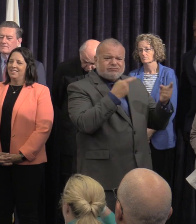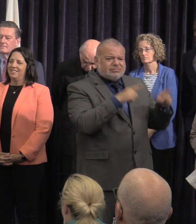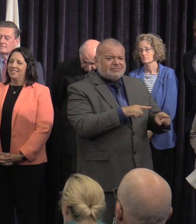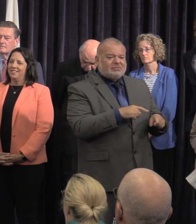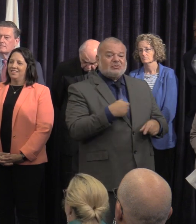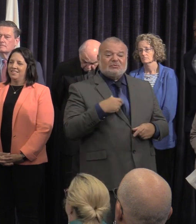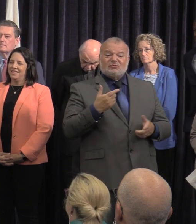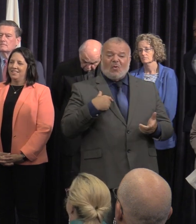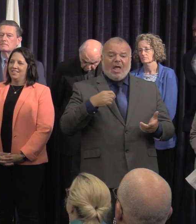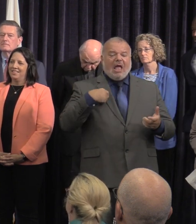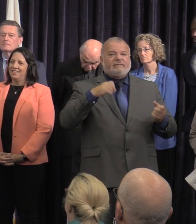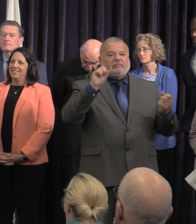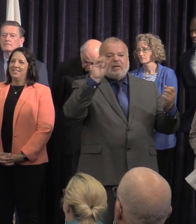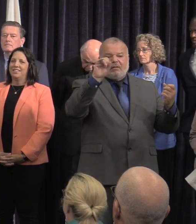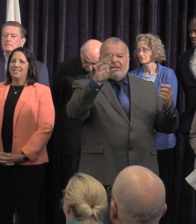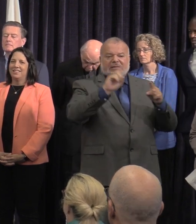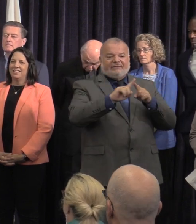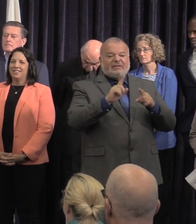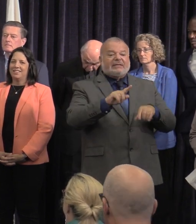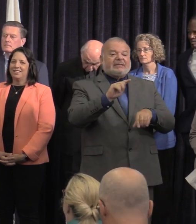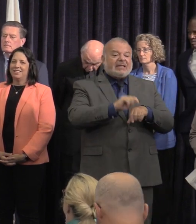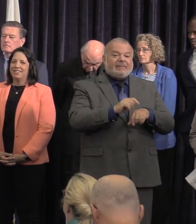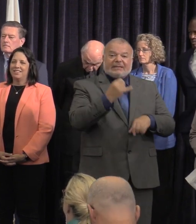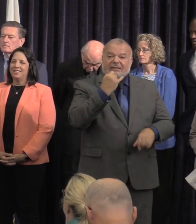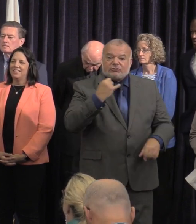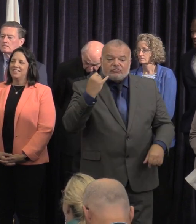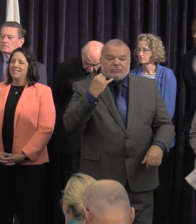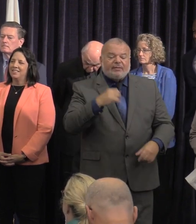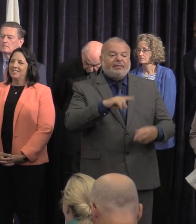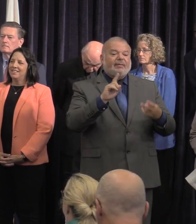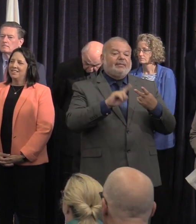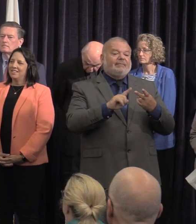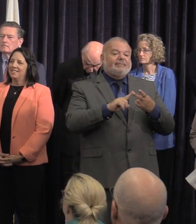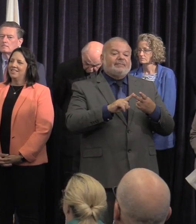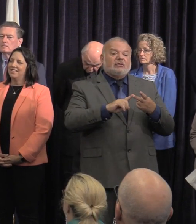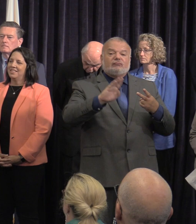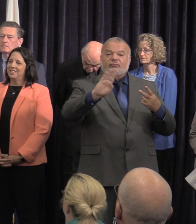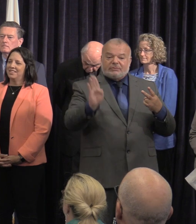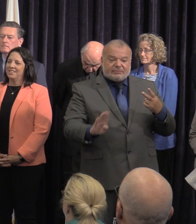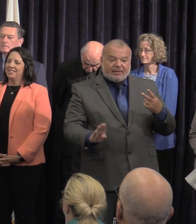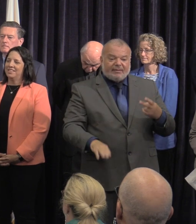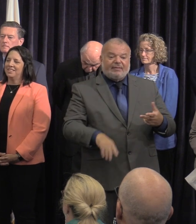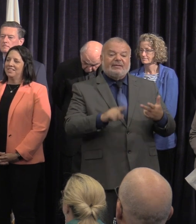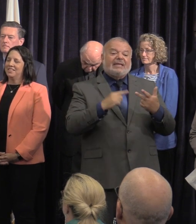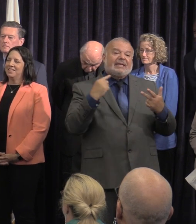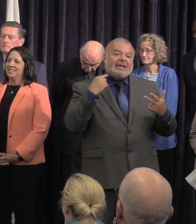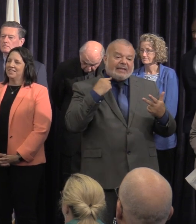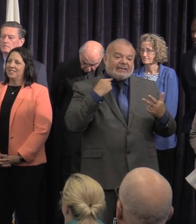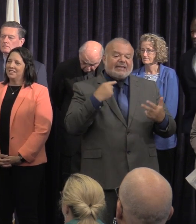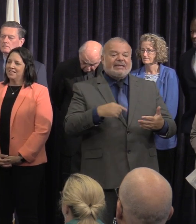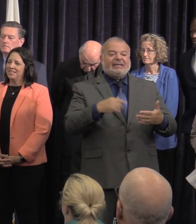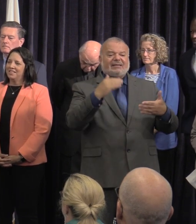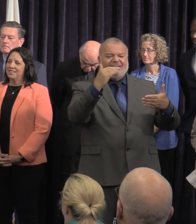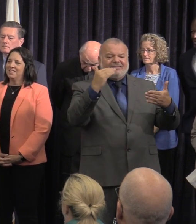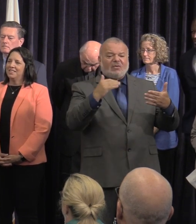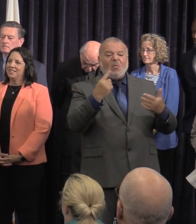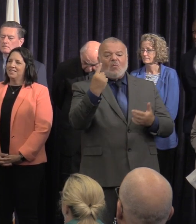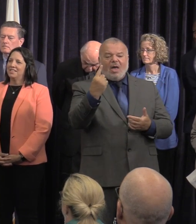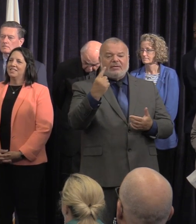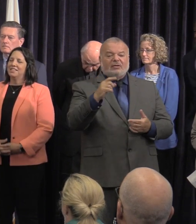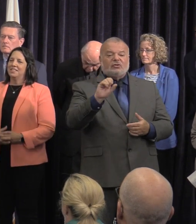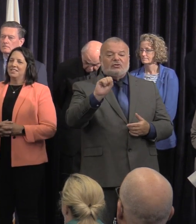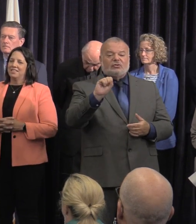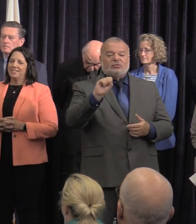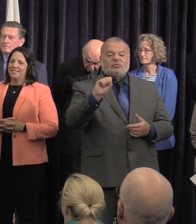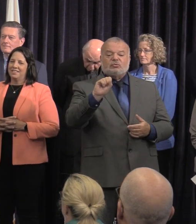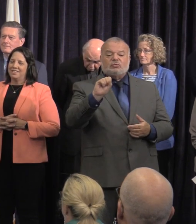names, but with Temple Israel NADIC, Shekinah NADIC, Pilgrim Church in Sherbourne, Elliott Church, First Congregational Church in